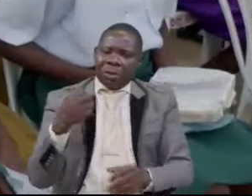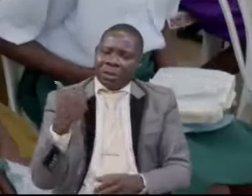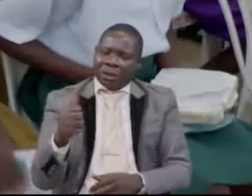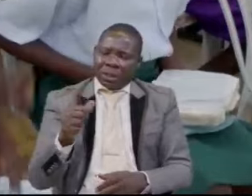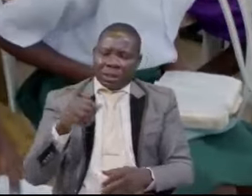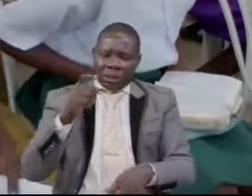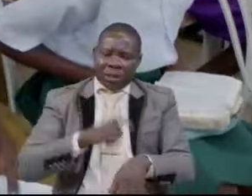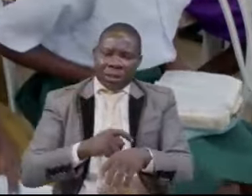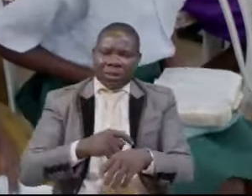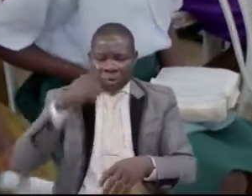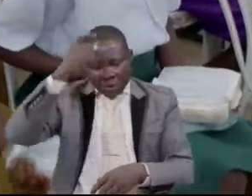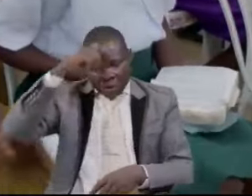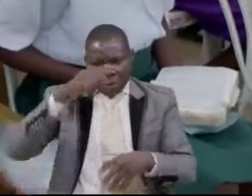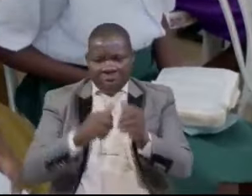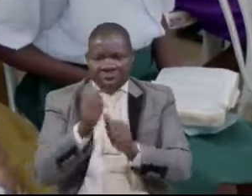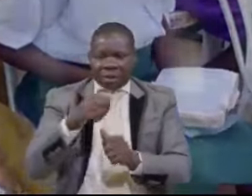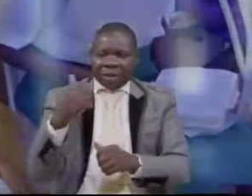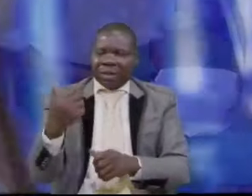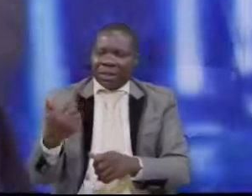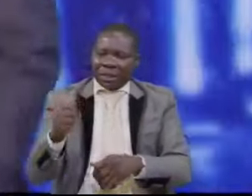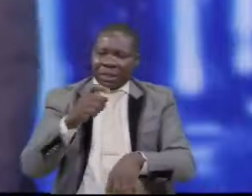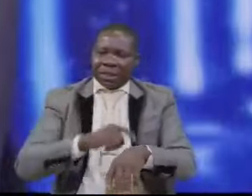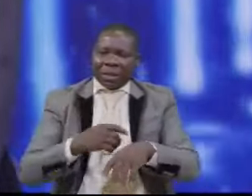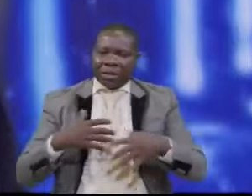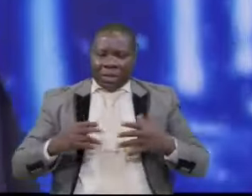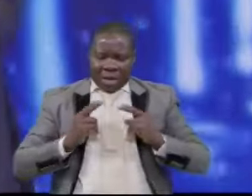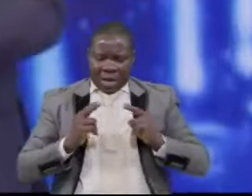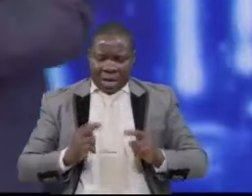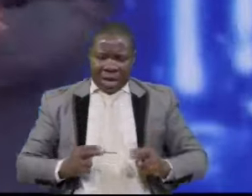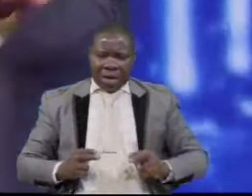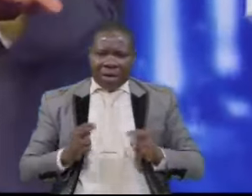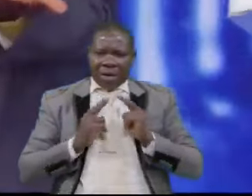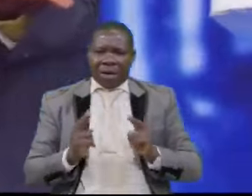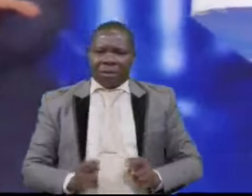our lives. As your days are, so shall your strength be.